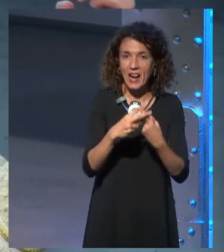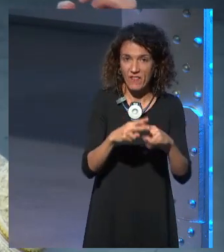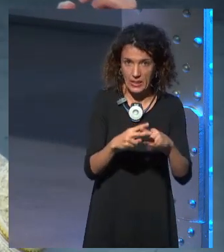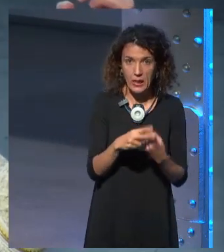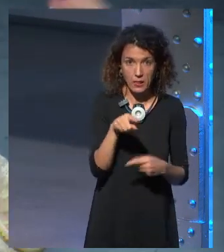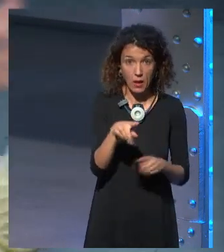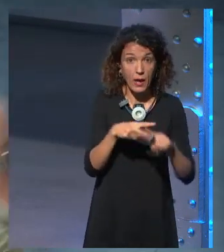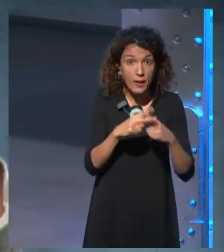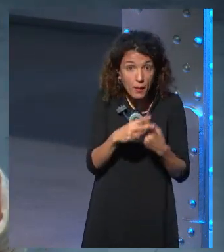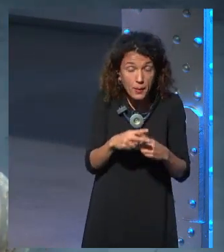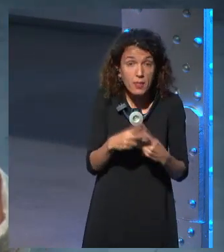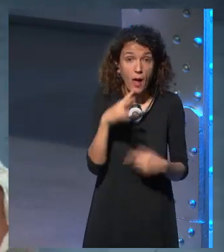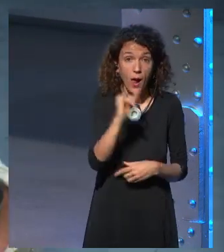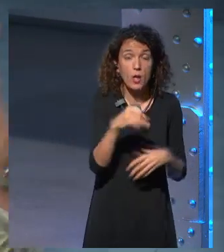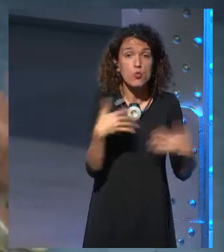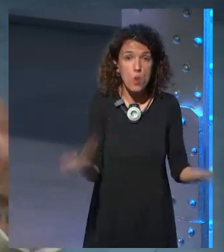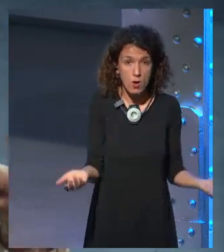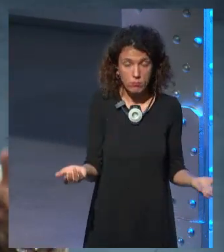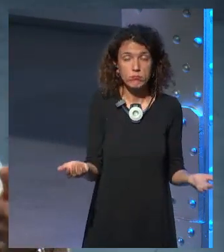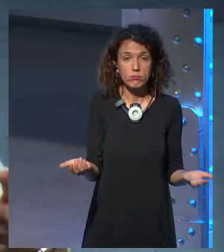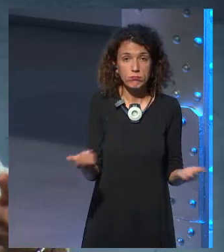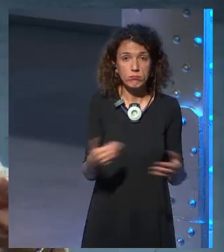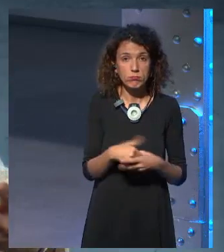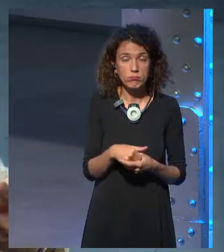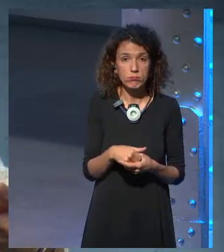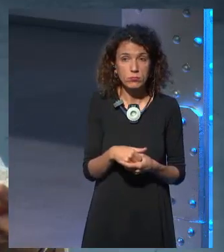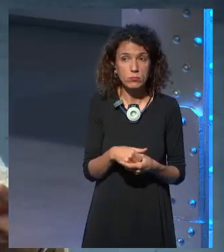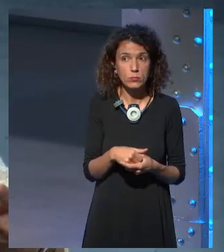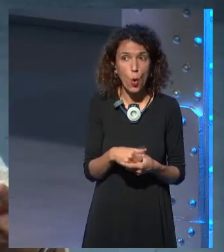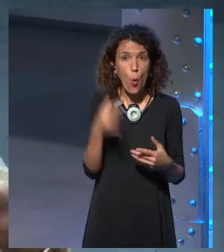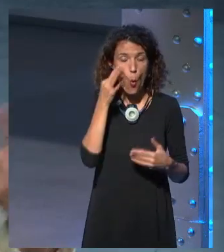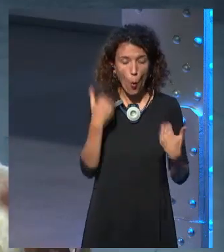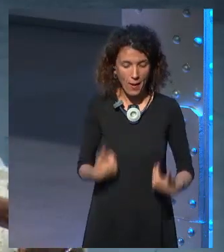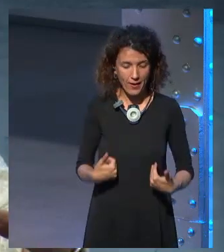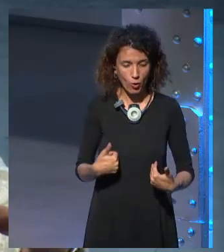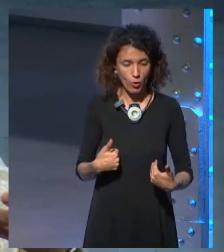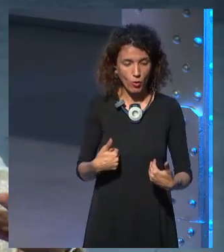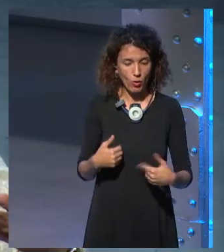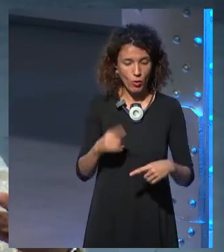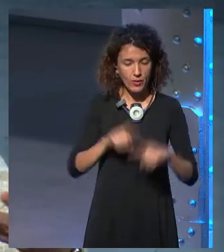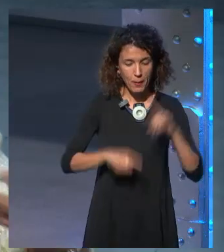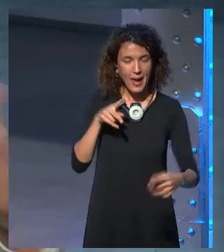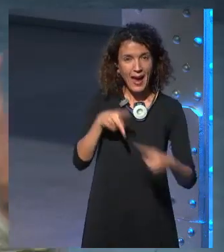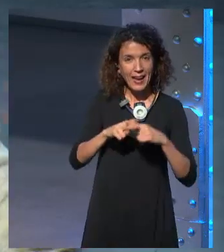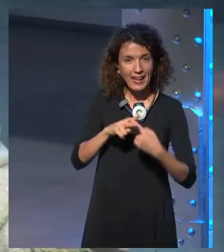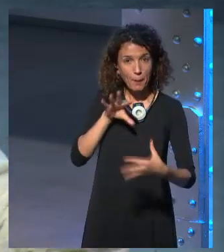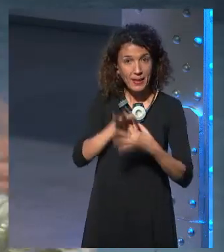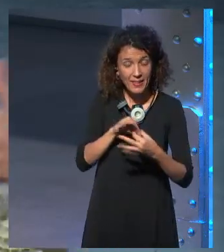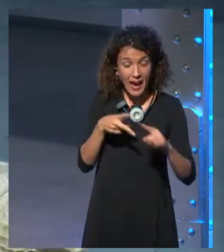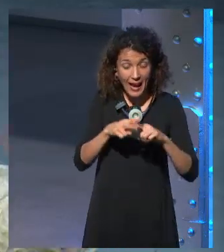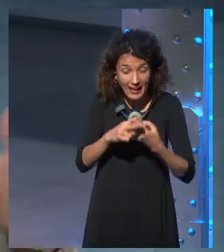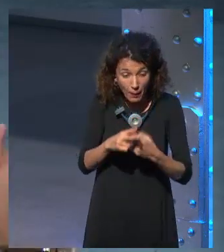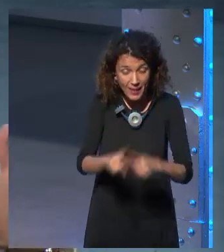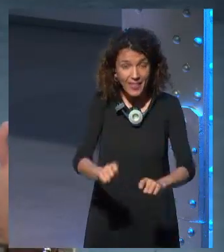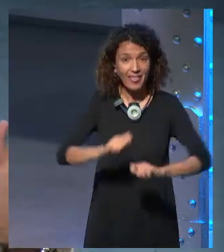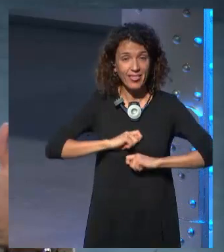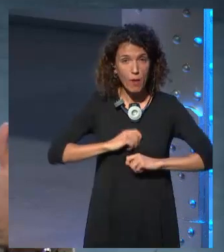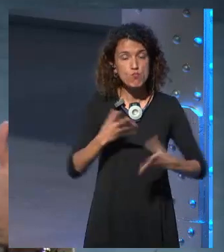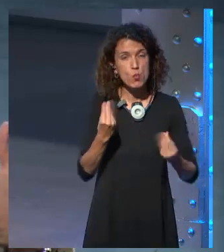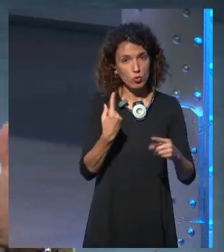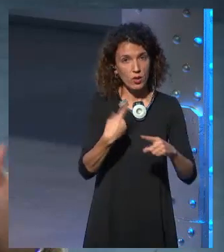have, we are humans in relationship to our tools. And those tools determine, in many ways, how we relate and